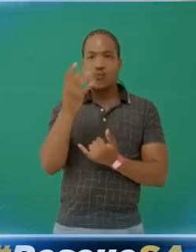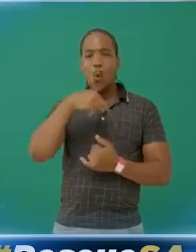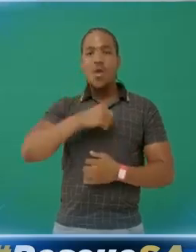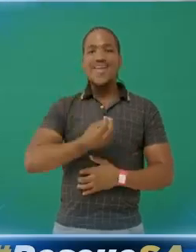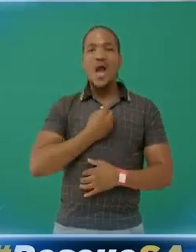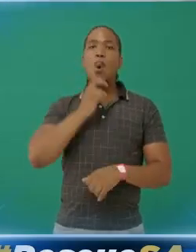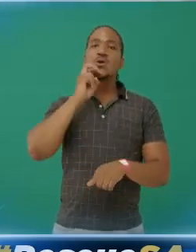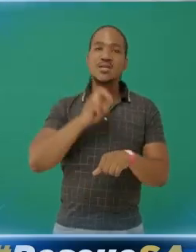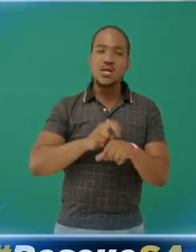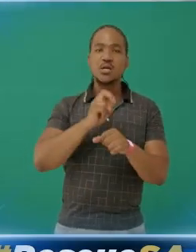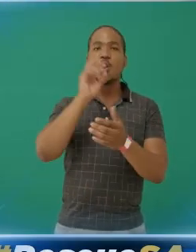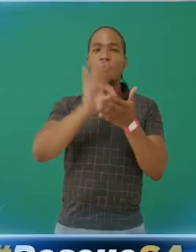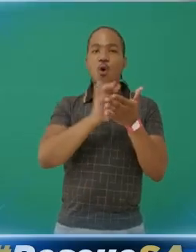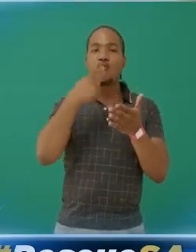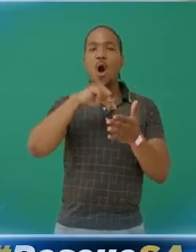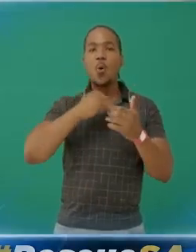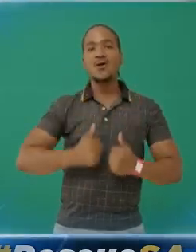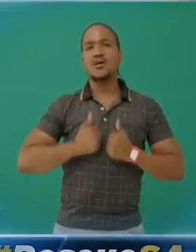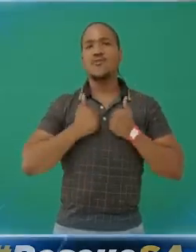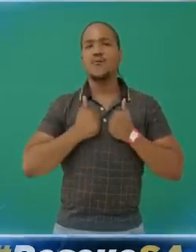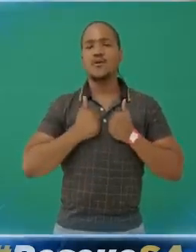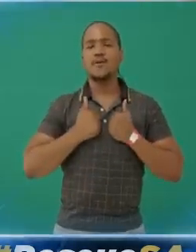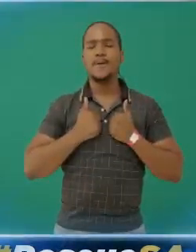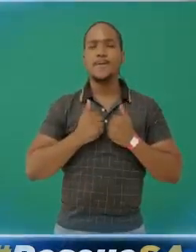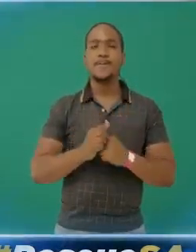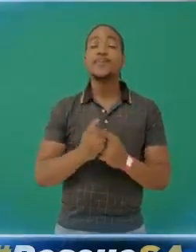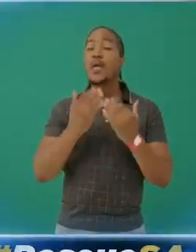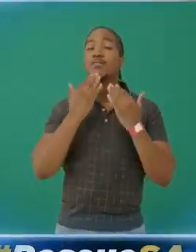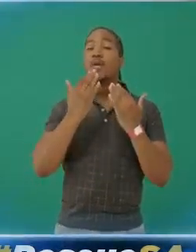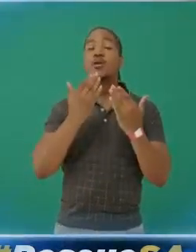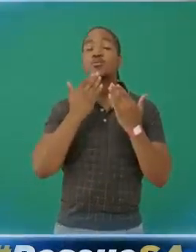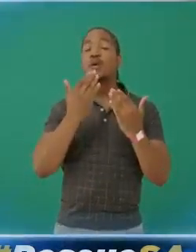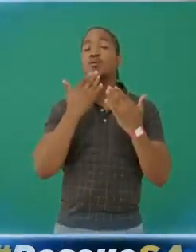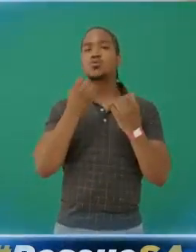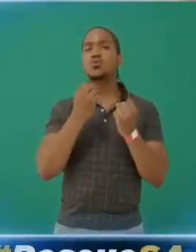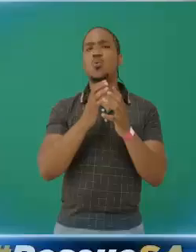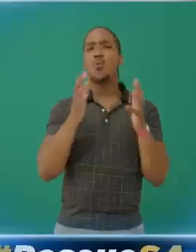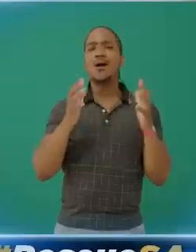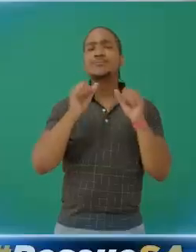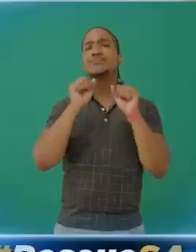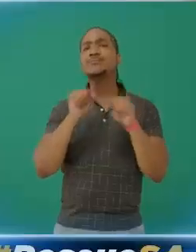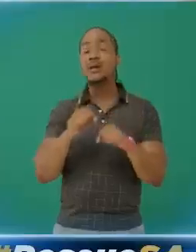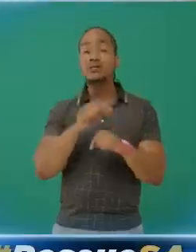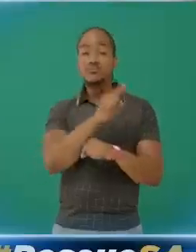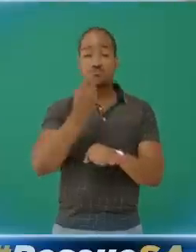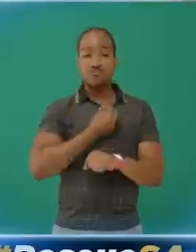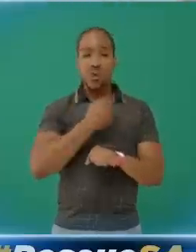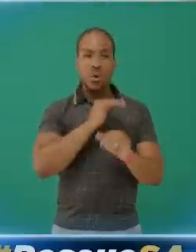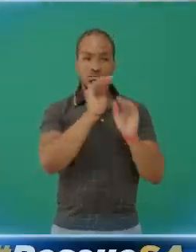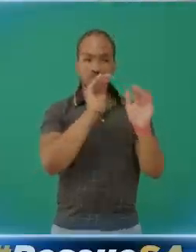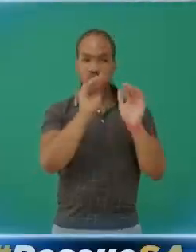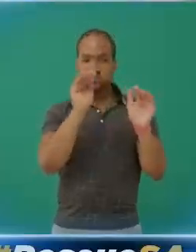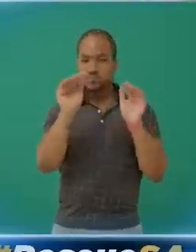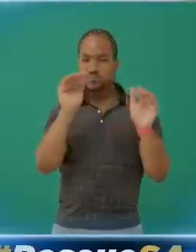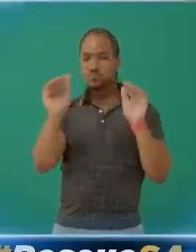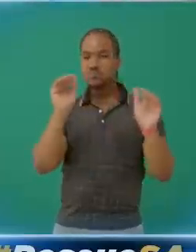need to vote for our survival. Oh, thank you so much. And because with young people, we also want to remind you, just like it